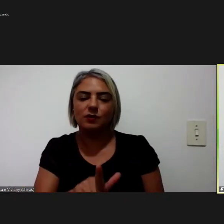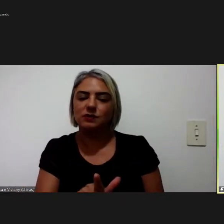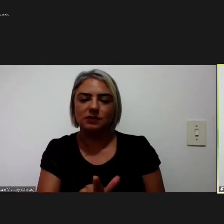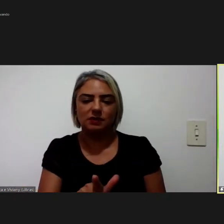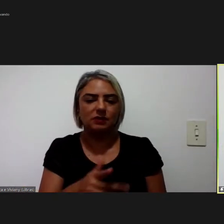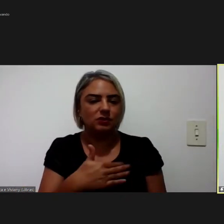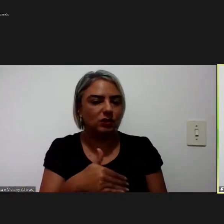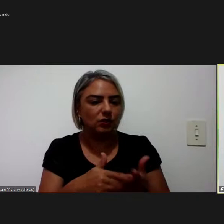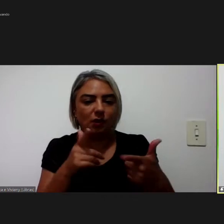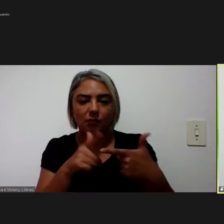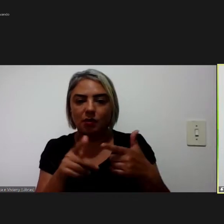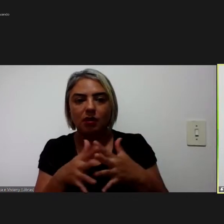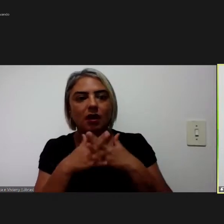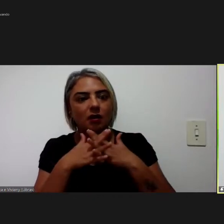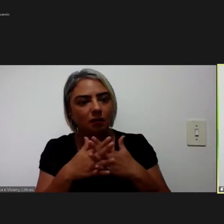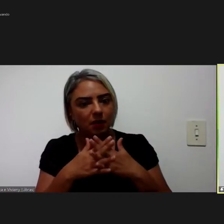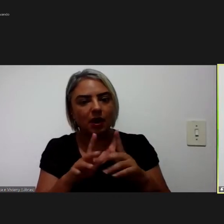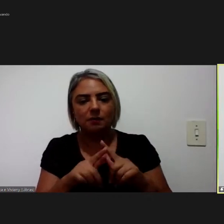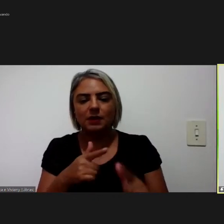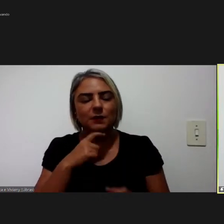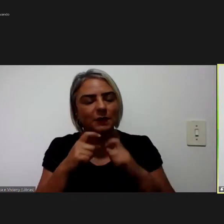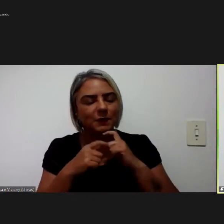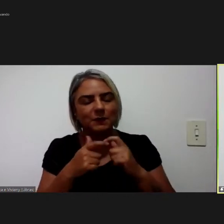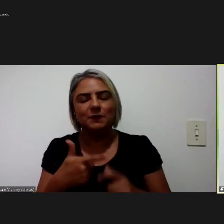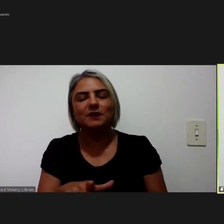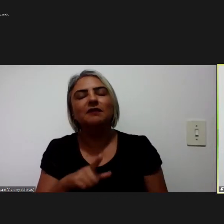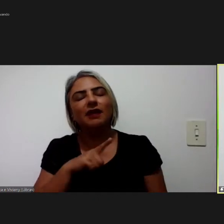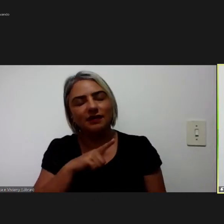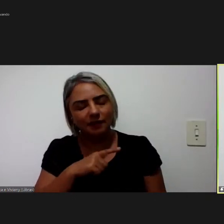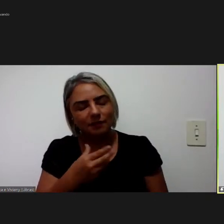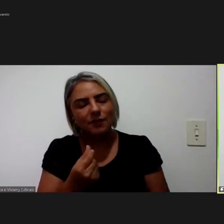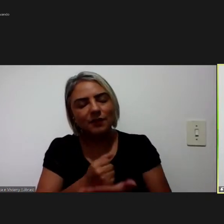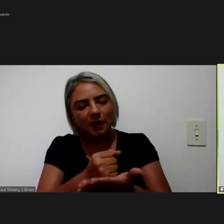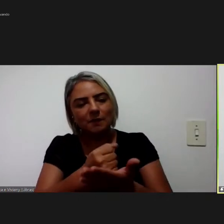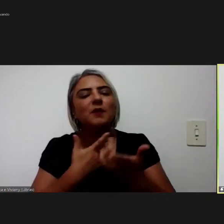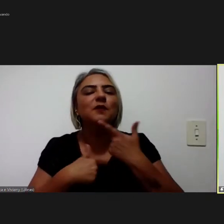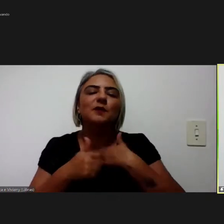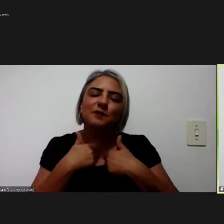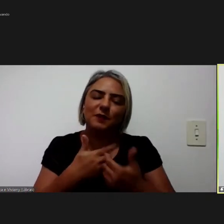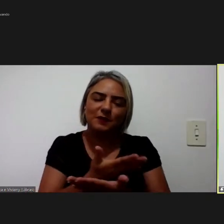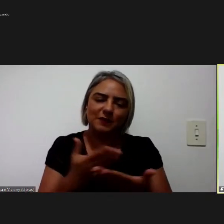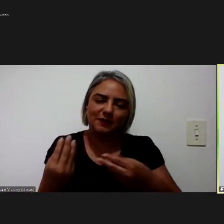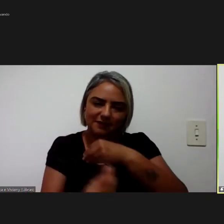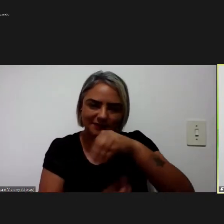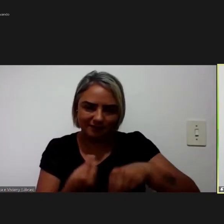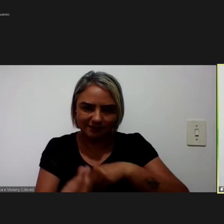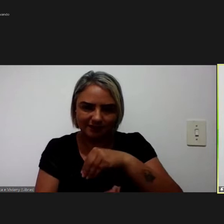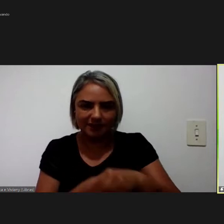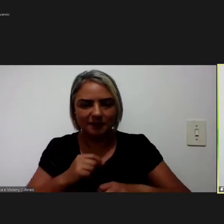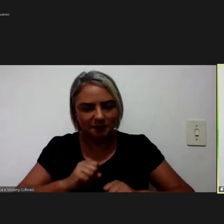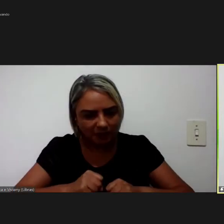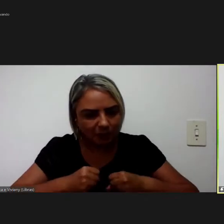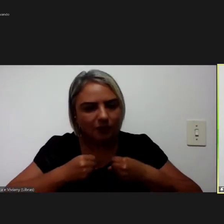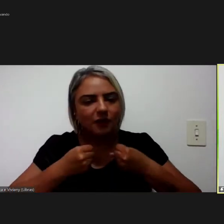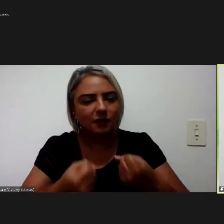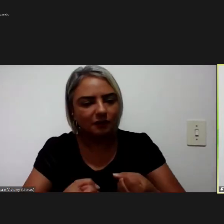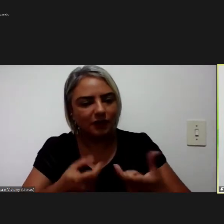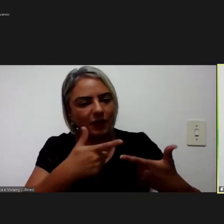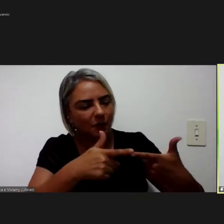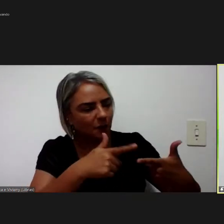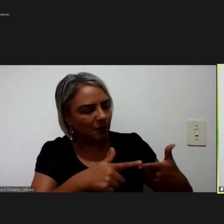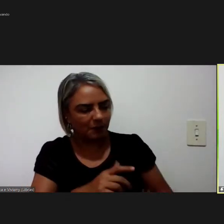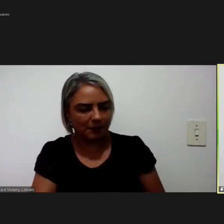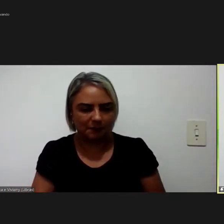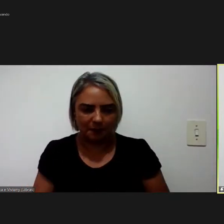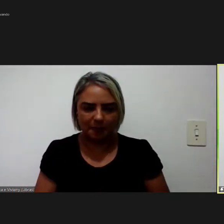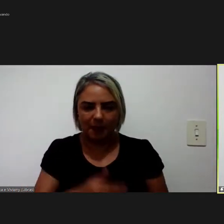economic area. But I'm sure that we have a goodwill that